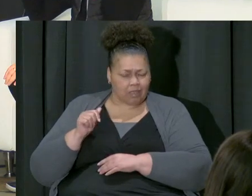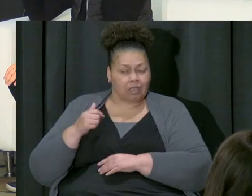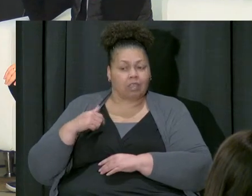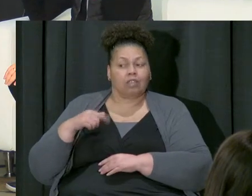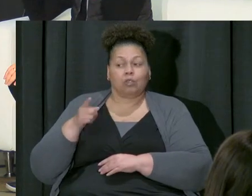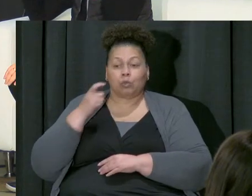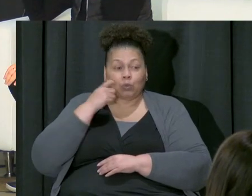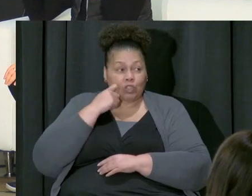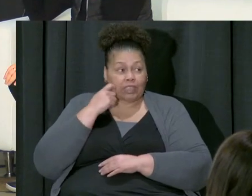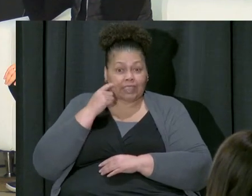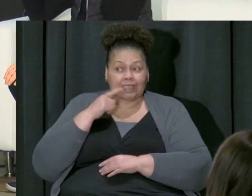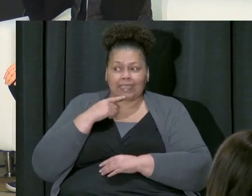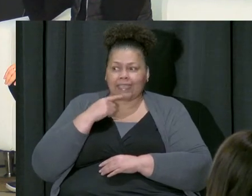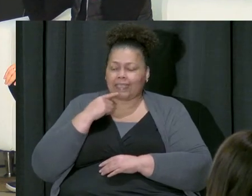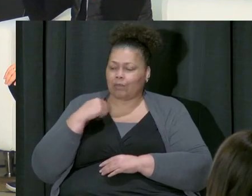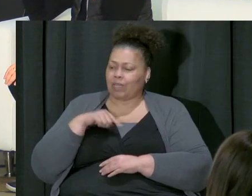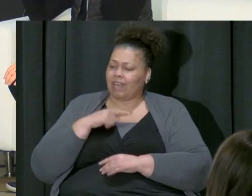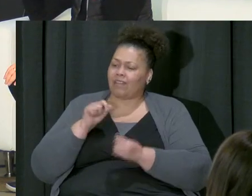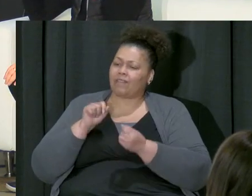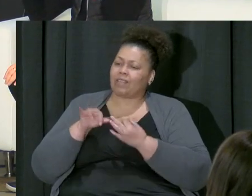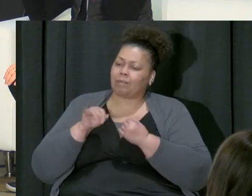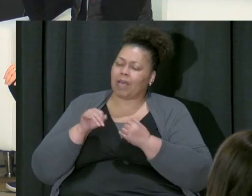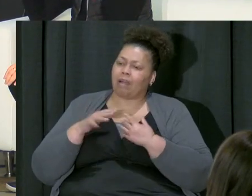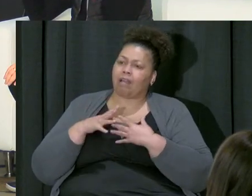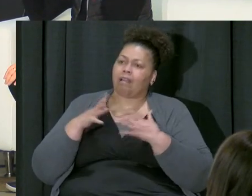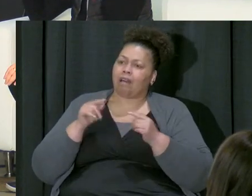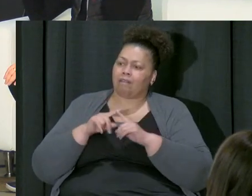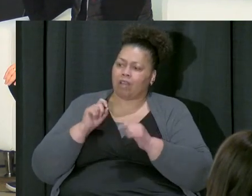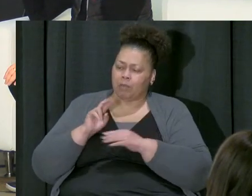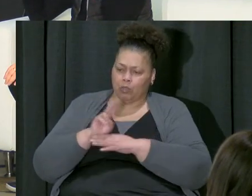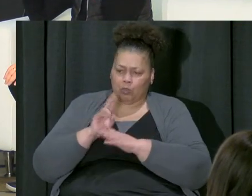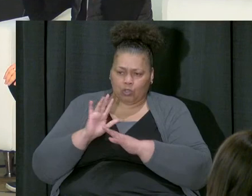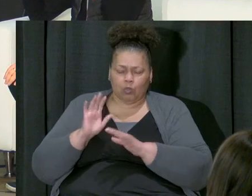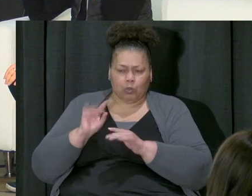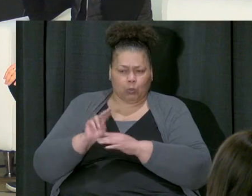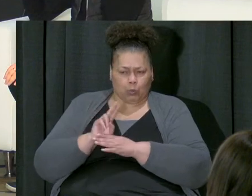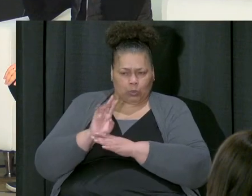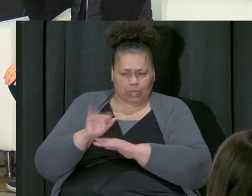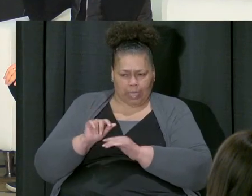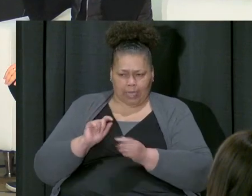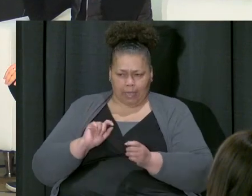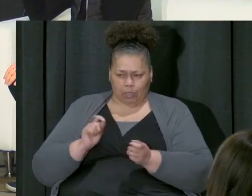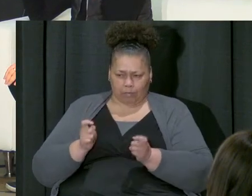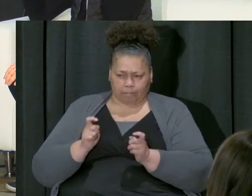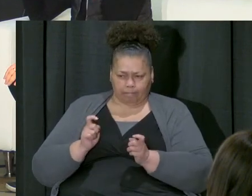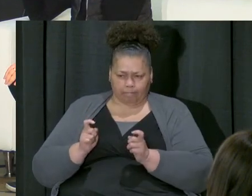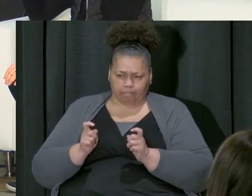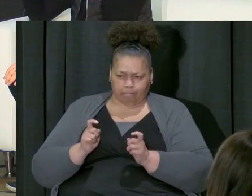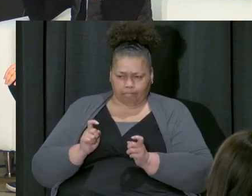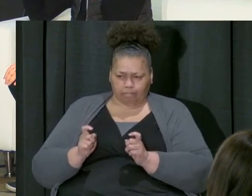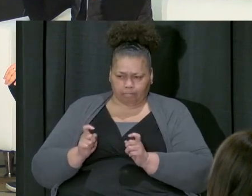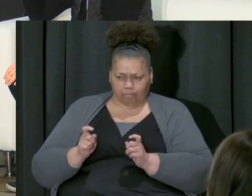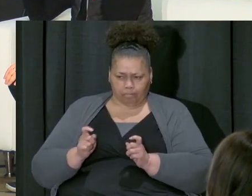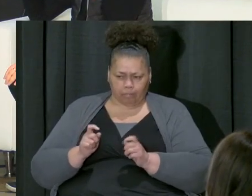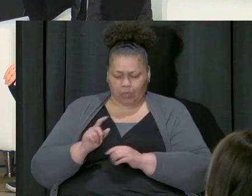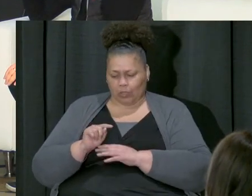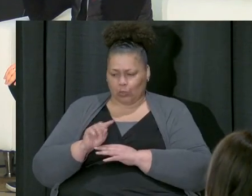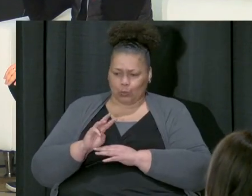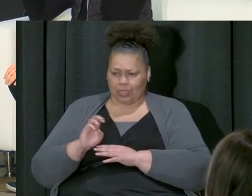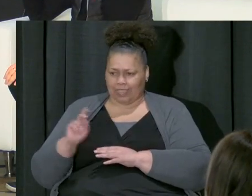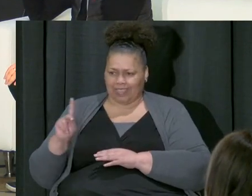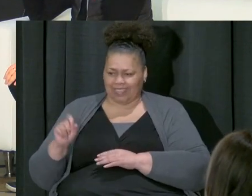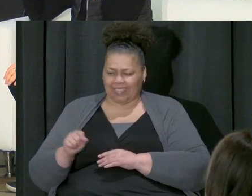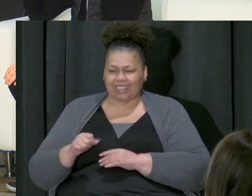feedback from our users. We're using that as a basis for measurement or making adjustments and tweaks, as if I can use that to the